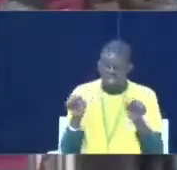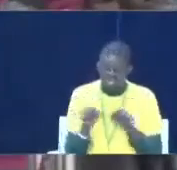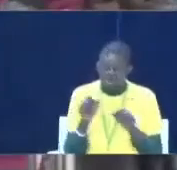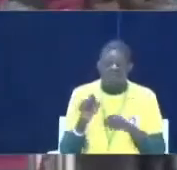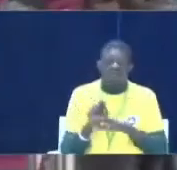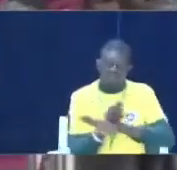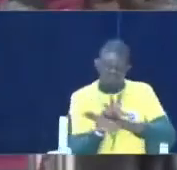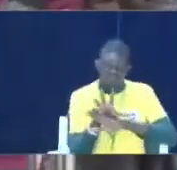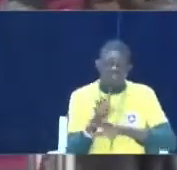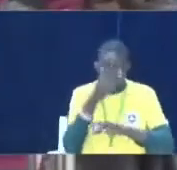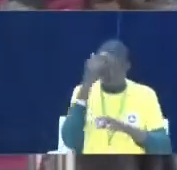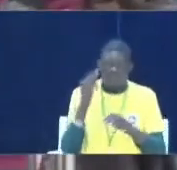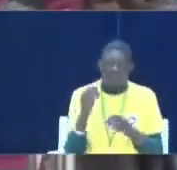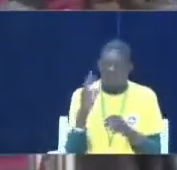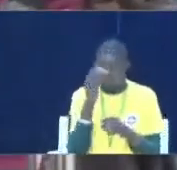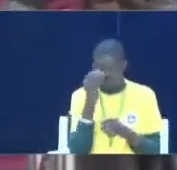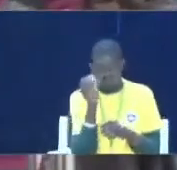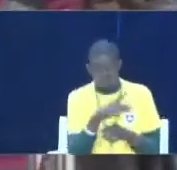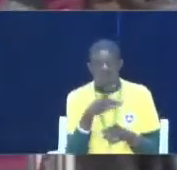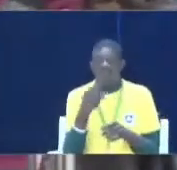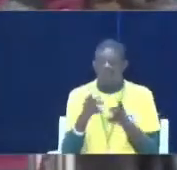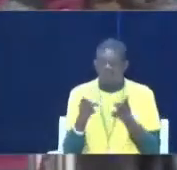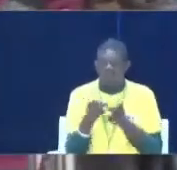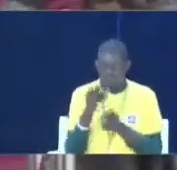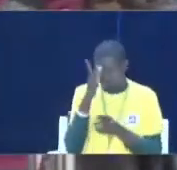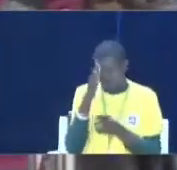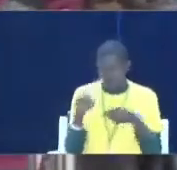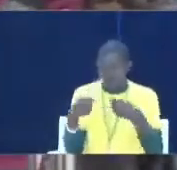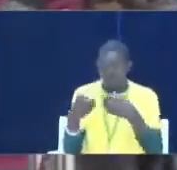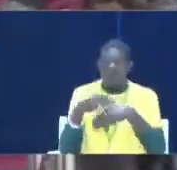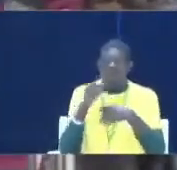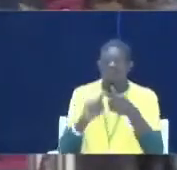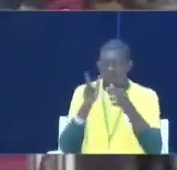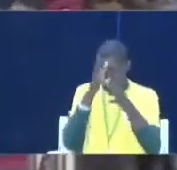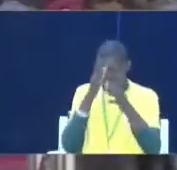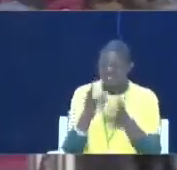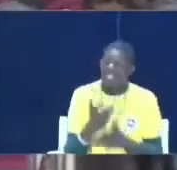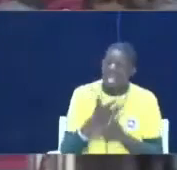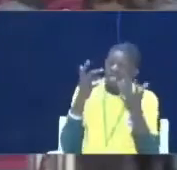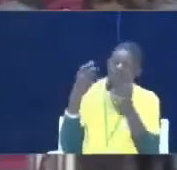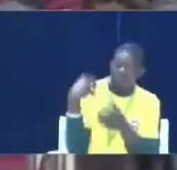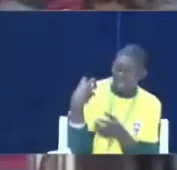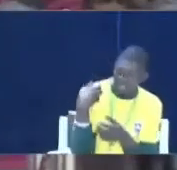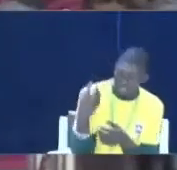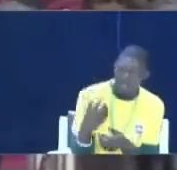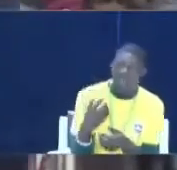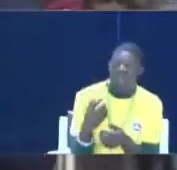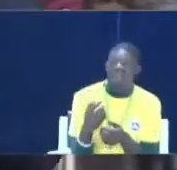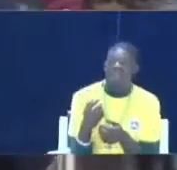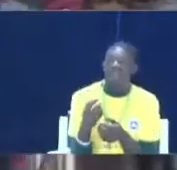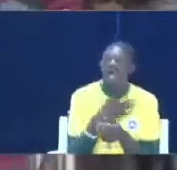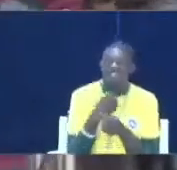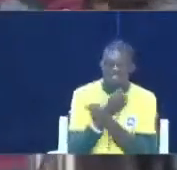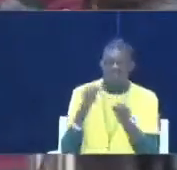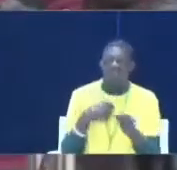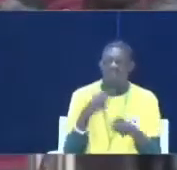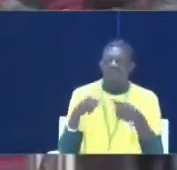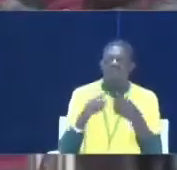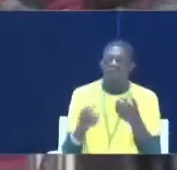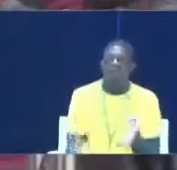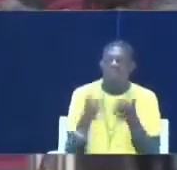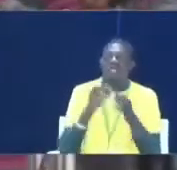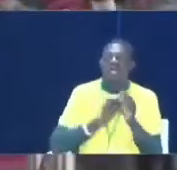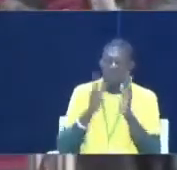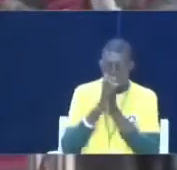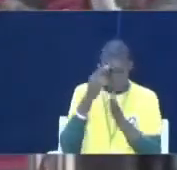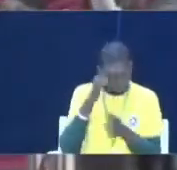influence because you've ignored the place of fatherhood. Look back to your father and say, Alas, master, I am sinking and you're going to rise again. I speak